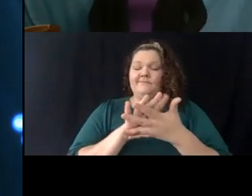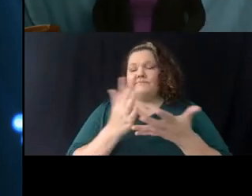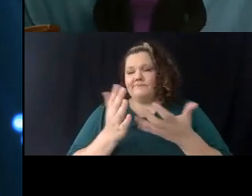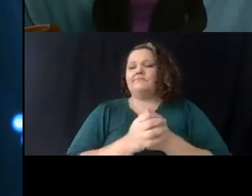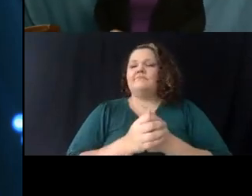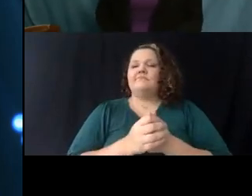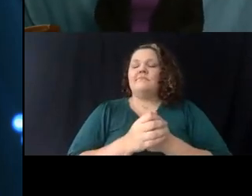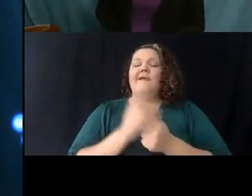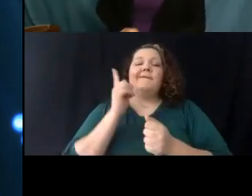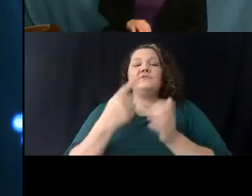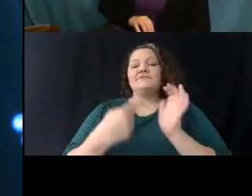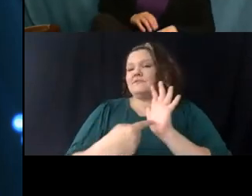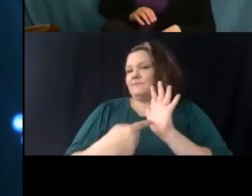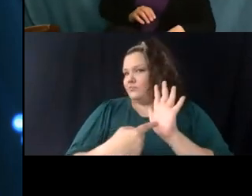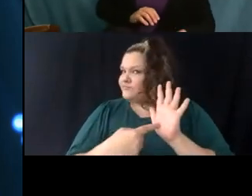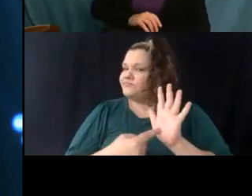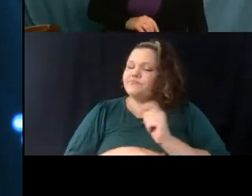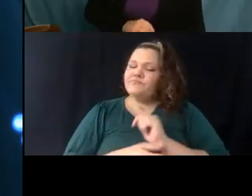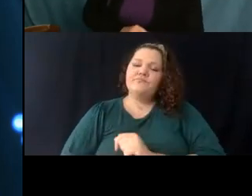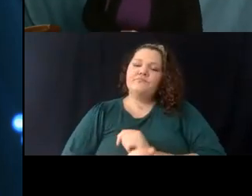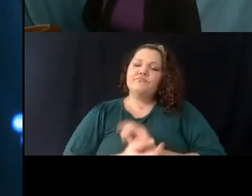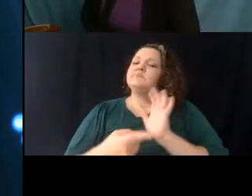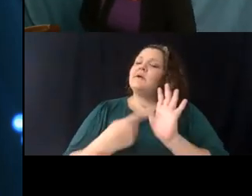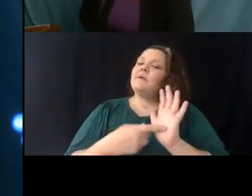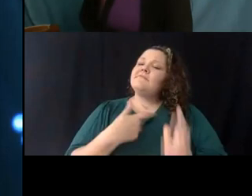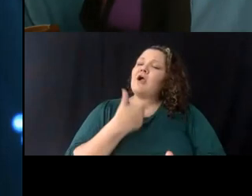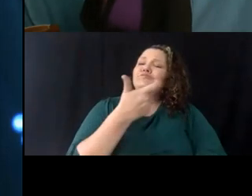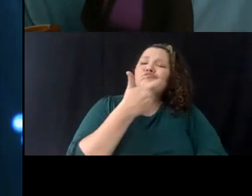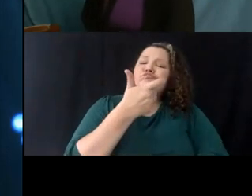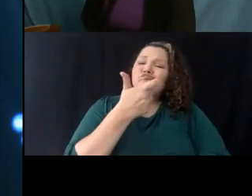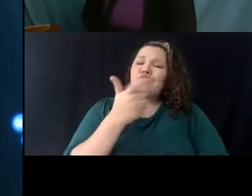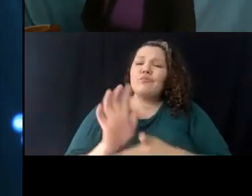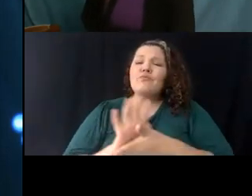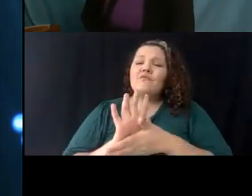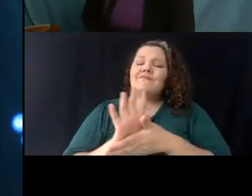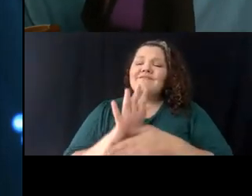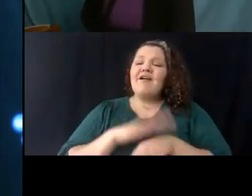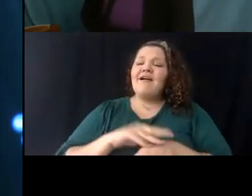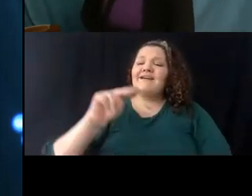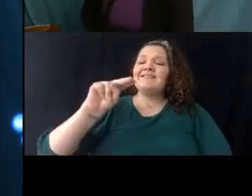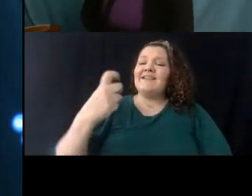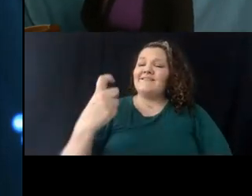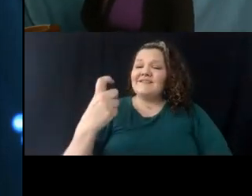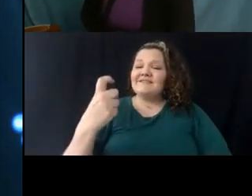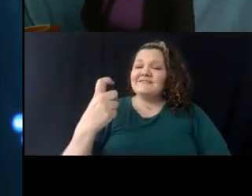Contrast actually is very important. Enough contrast benefits members of our blind and low vision communities.